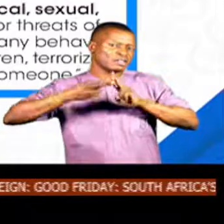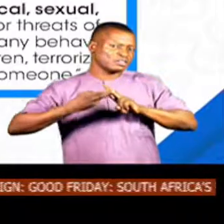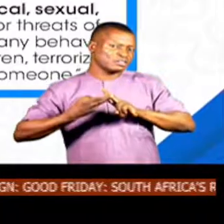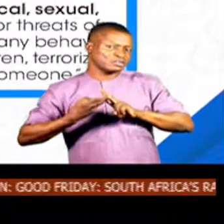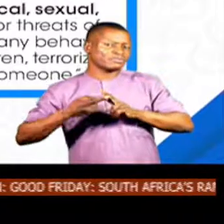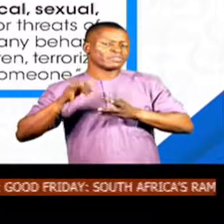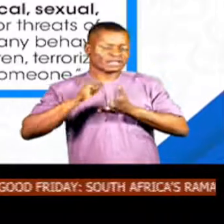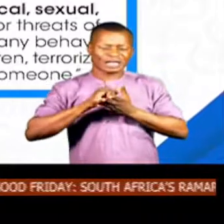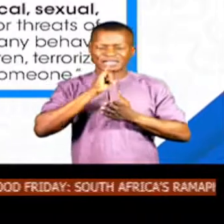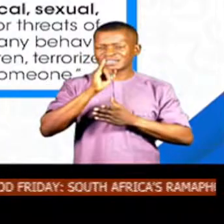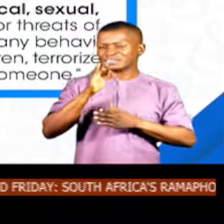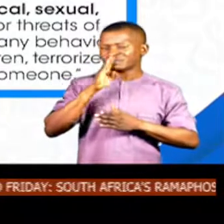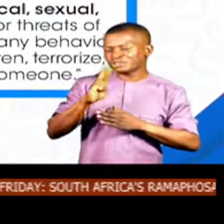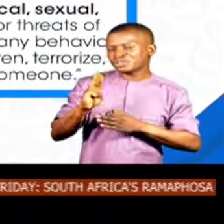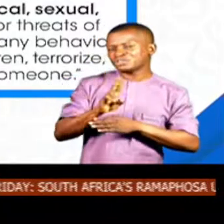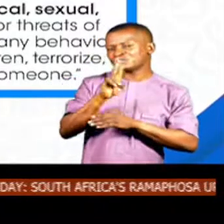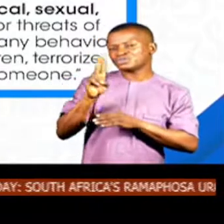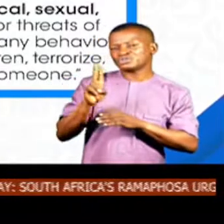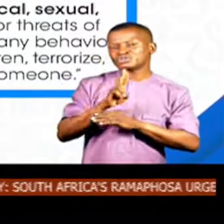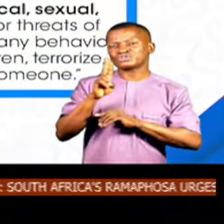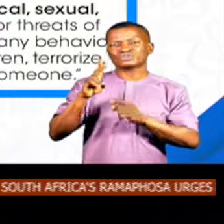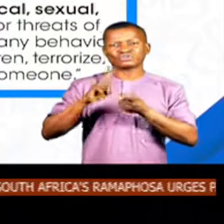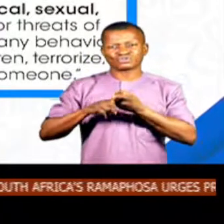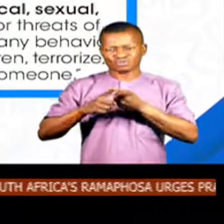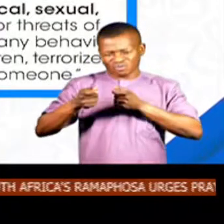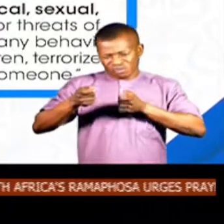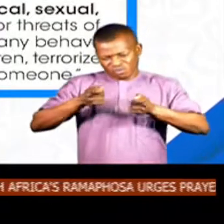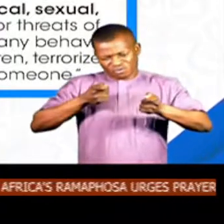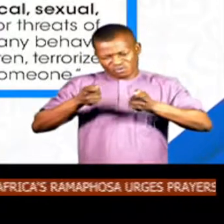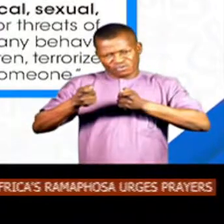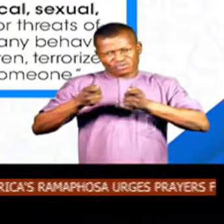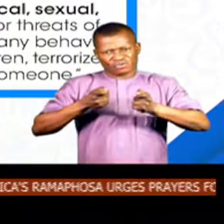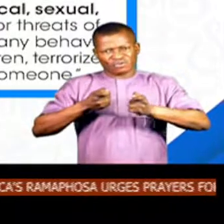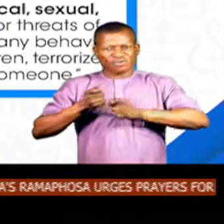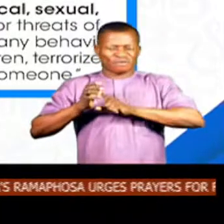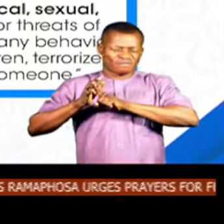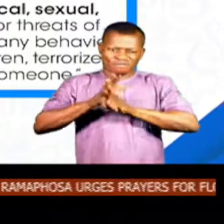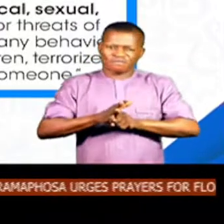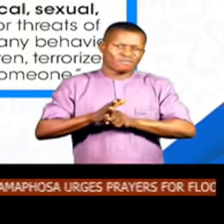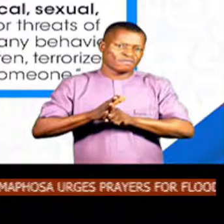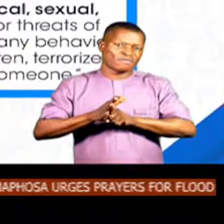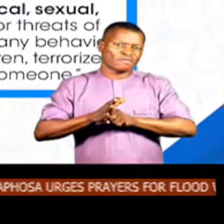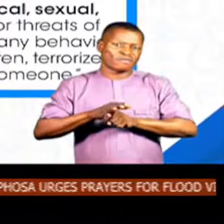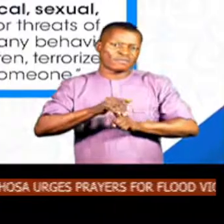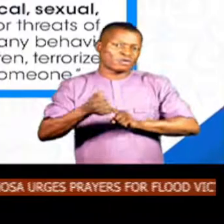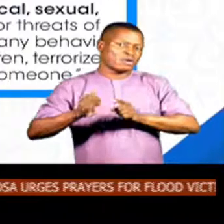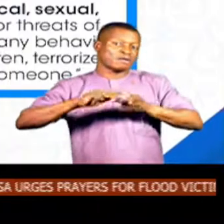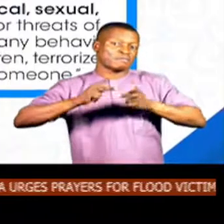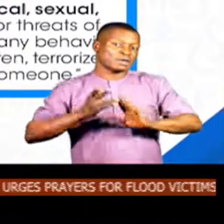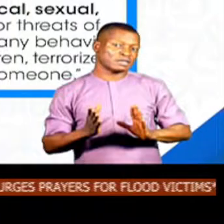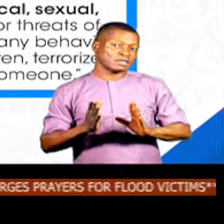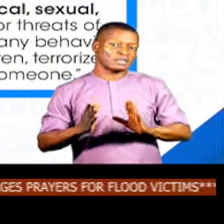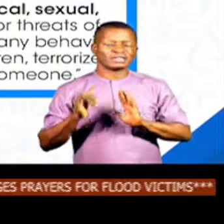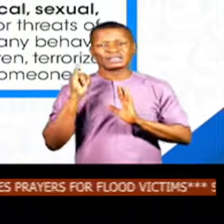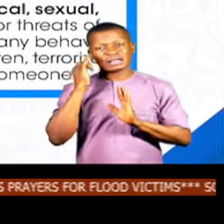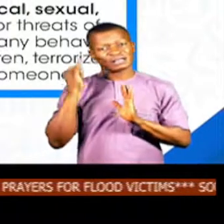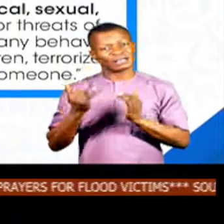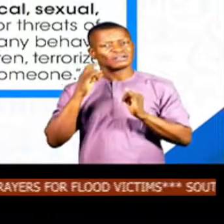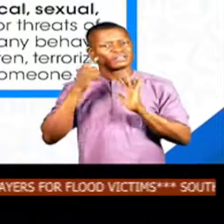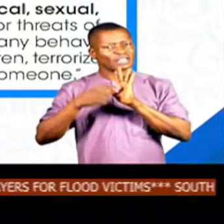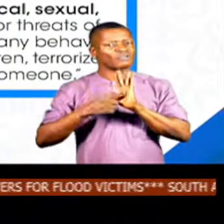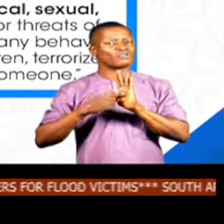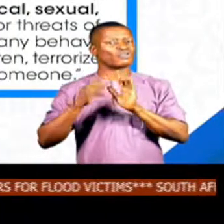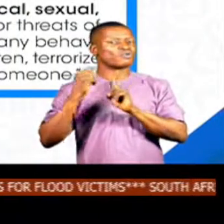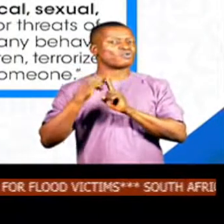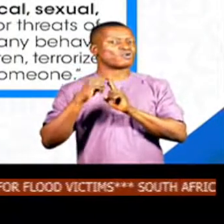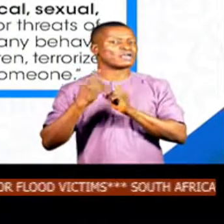relationship that is being used to control an intimate partner. So the action word is